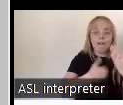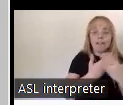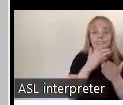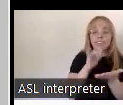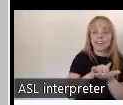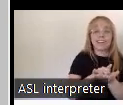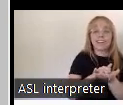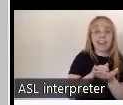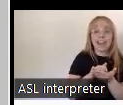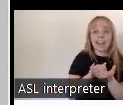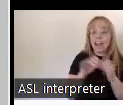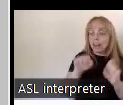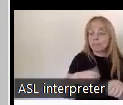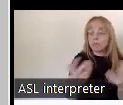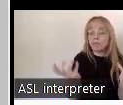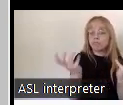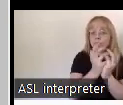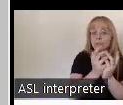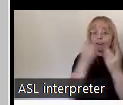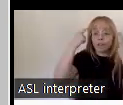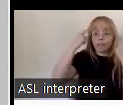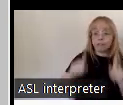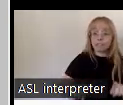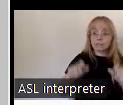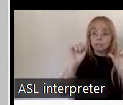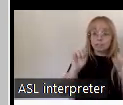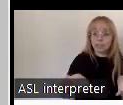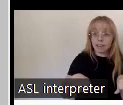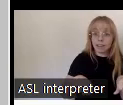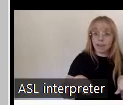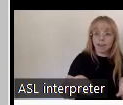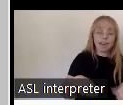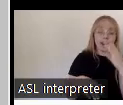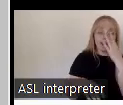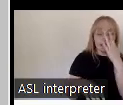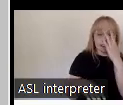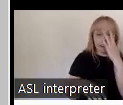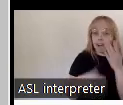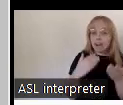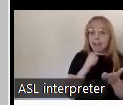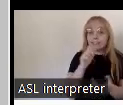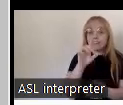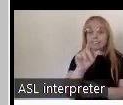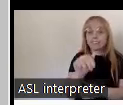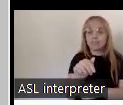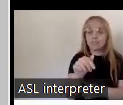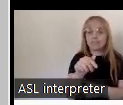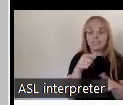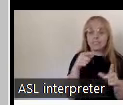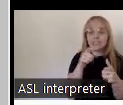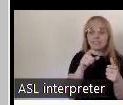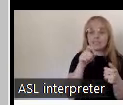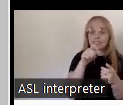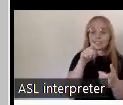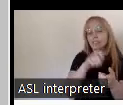a roommate agreement. So something, again, not disability specific. I have children who are